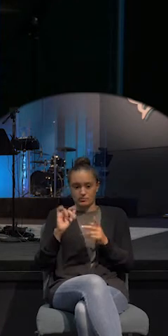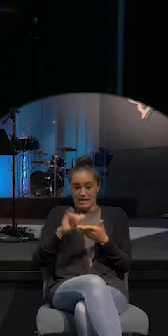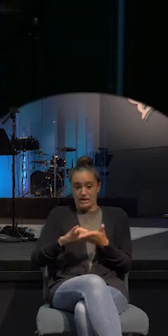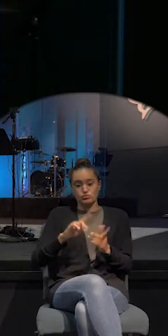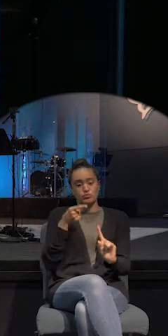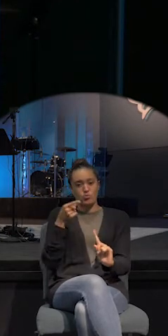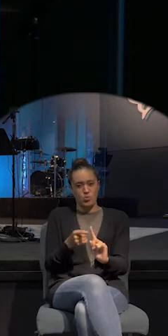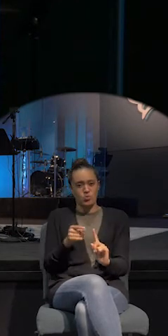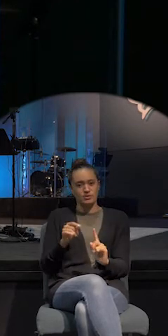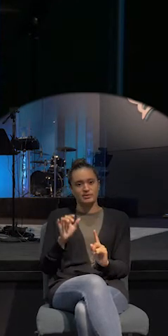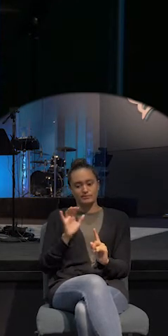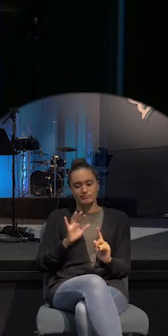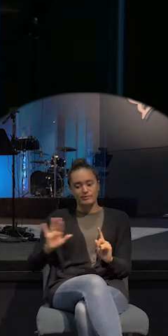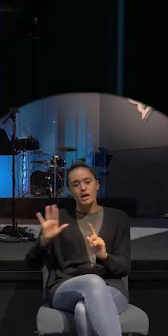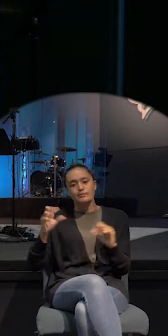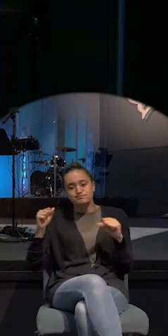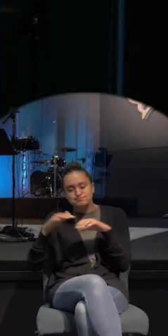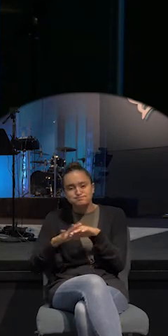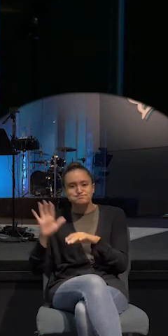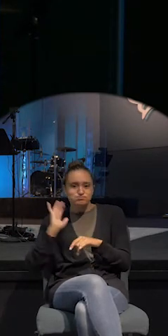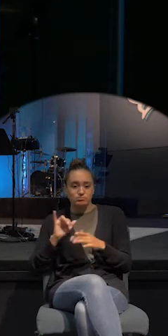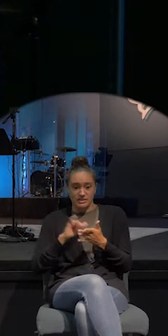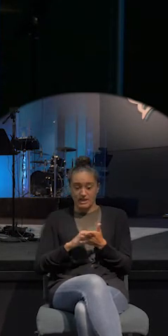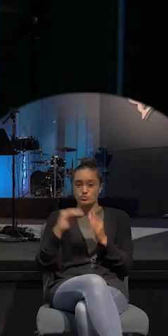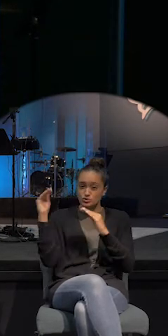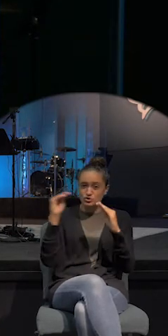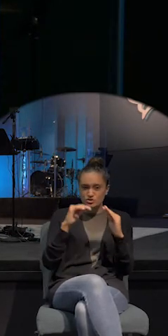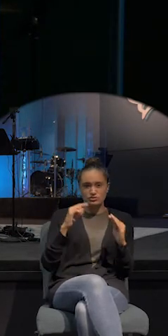do. That's what the teaching of the Word was intended to equip